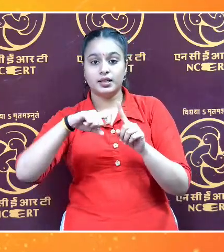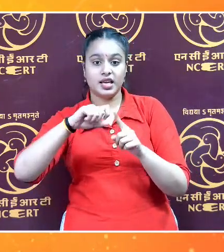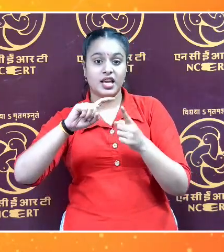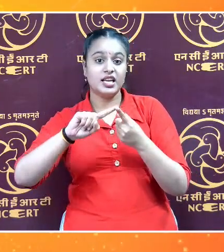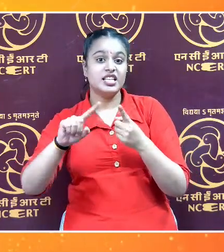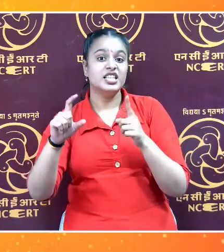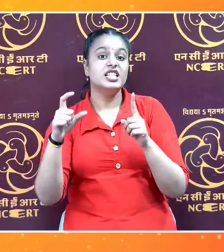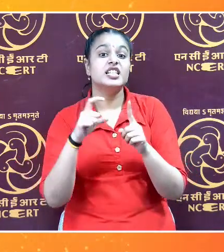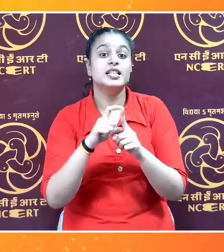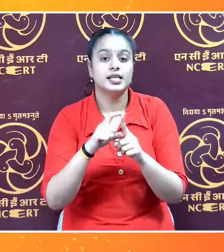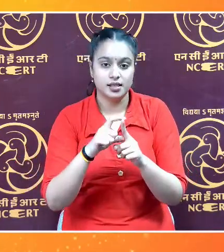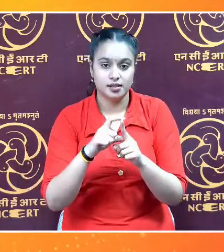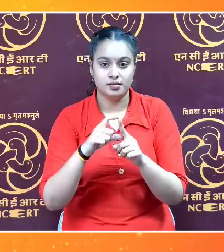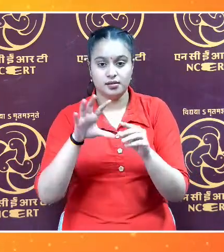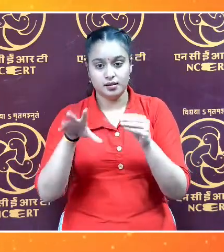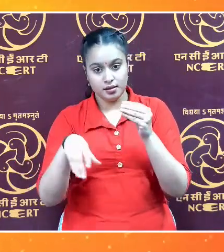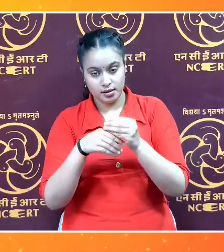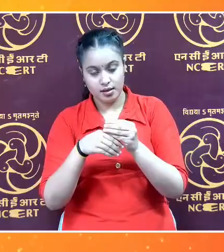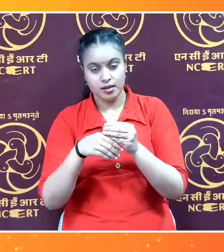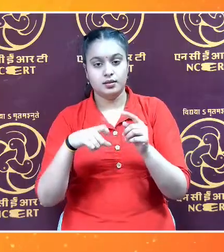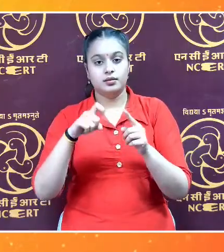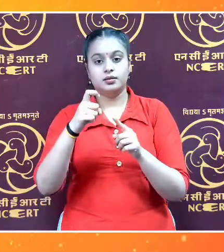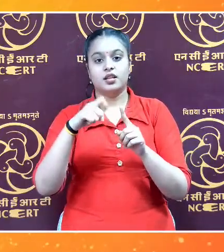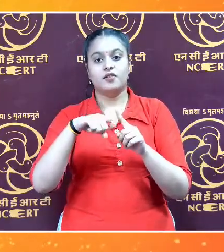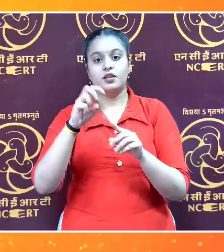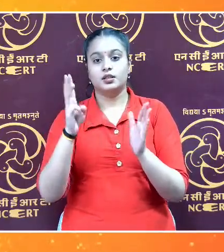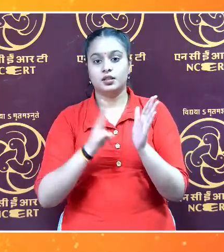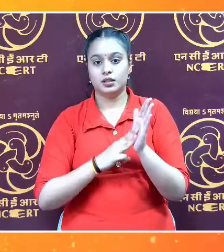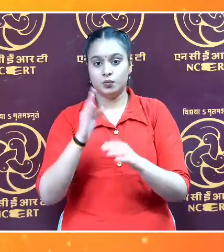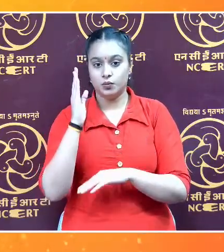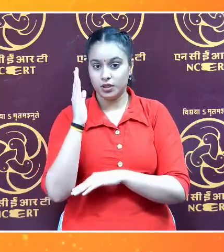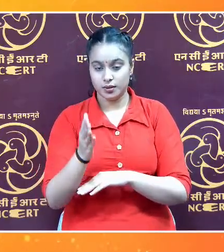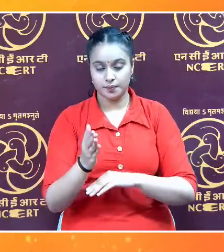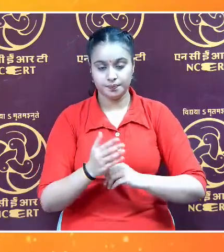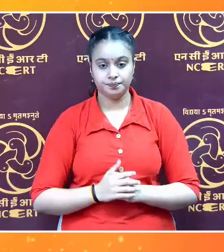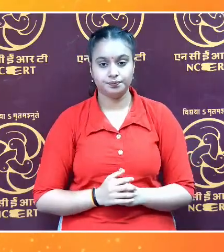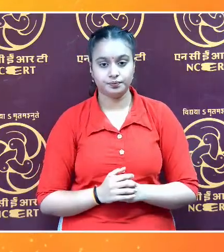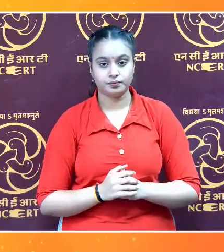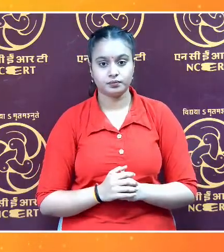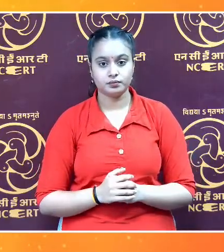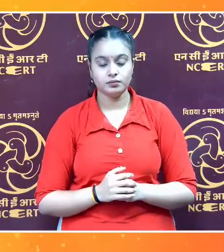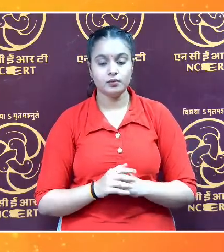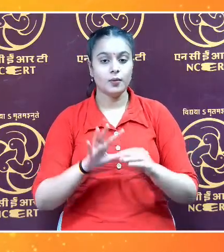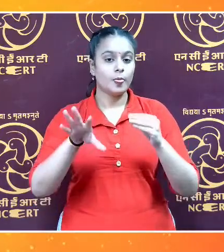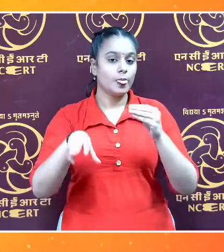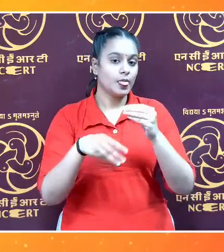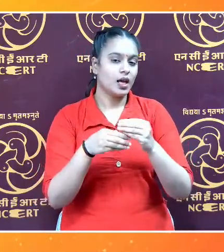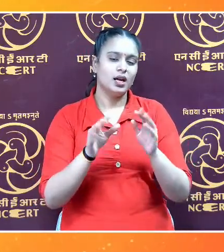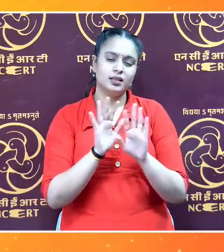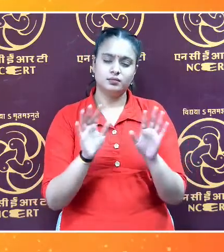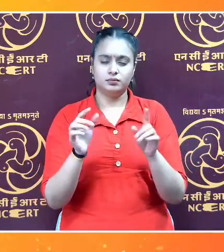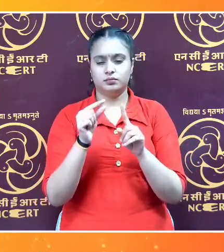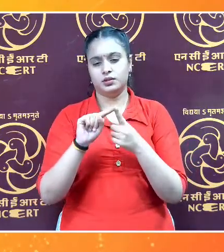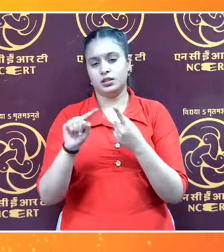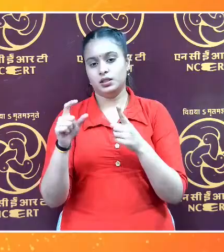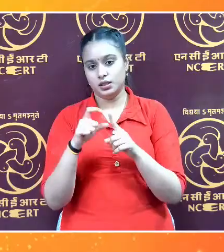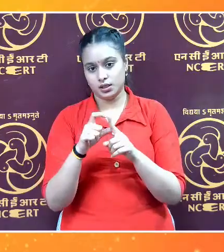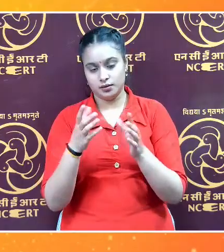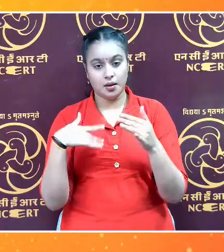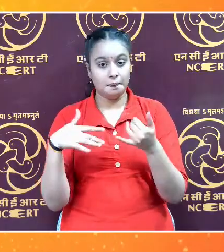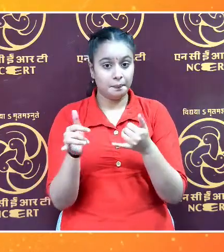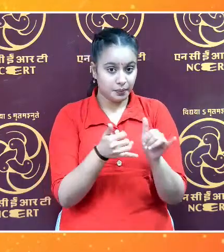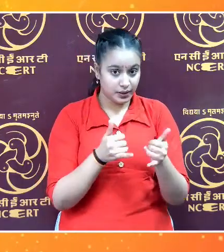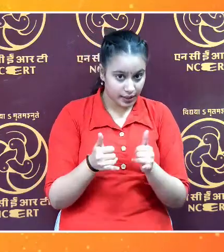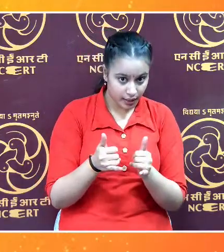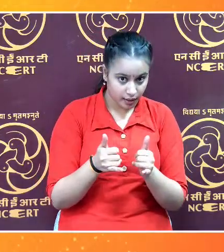I walked for 7 kilometers a day, that is walked. Right. There, ed. So you have to add just ed to it. Play, it